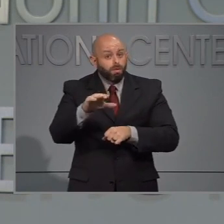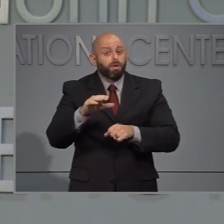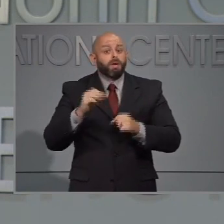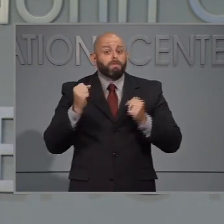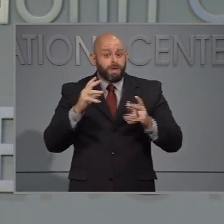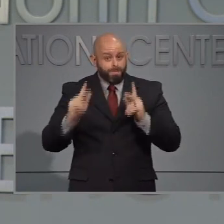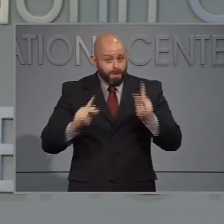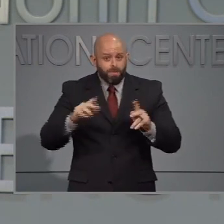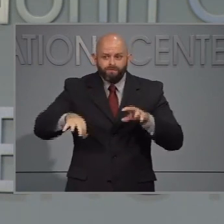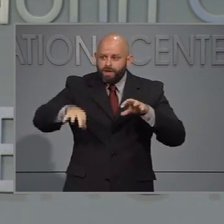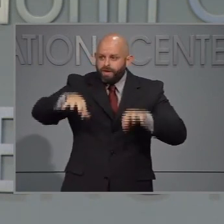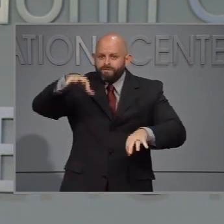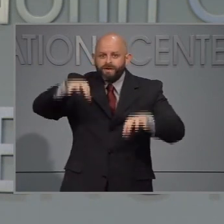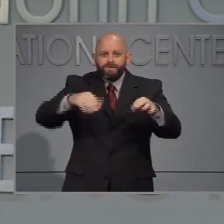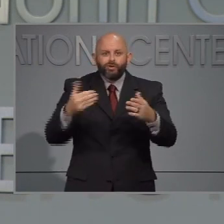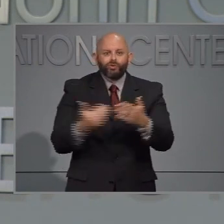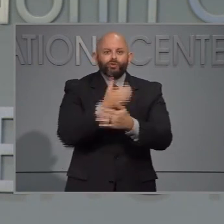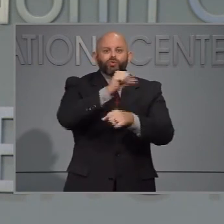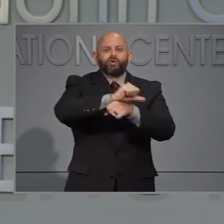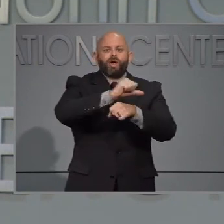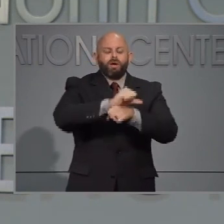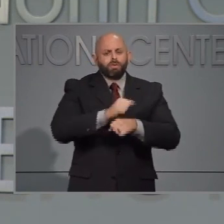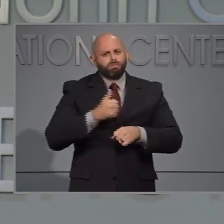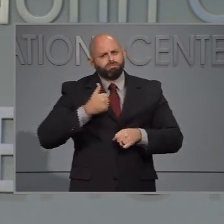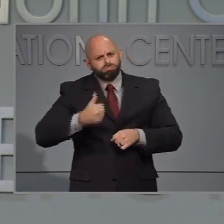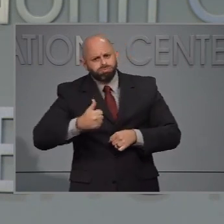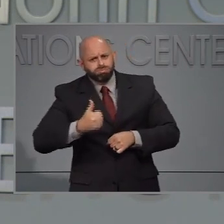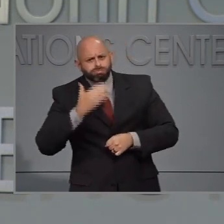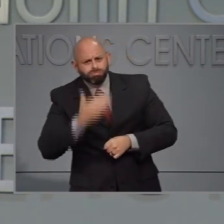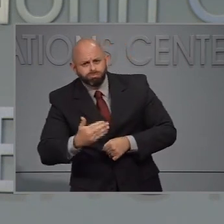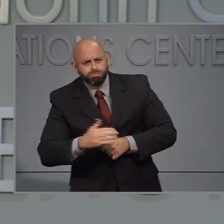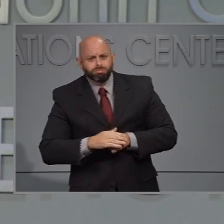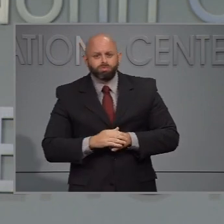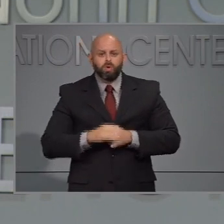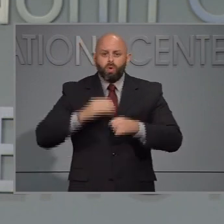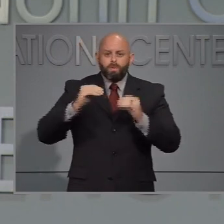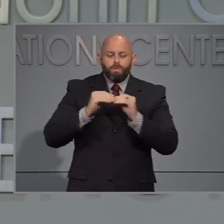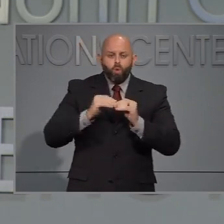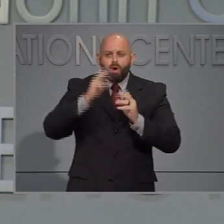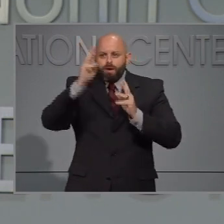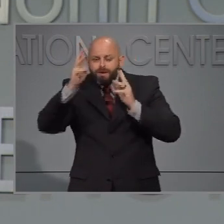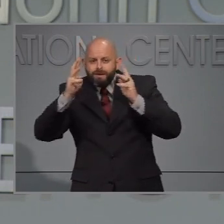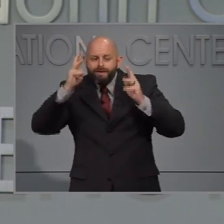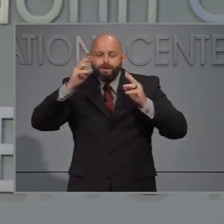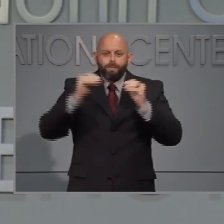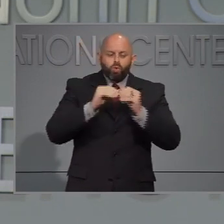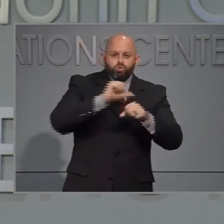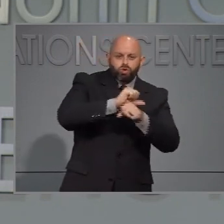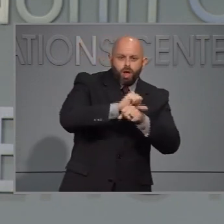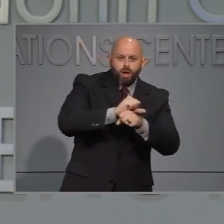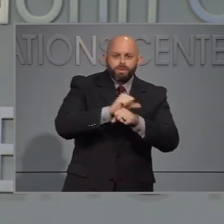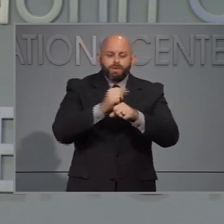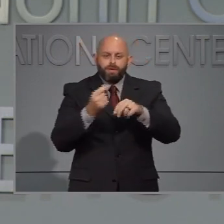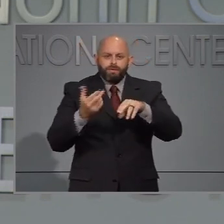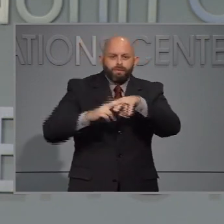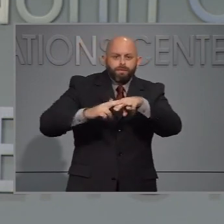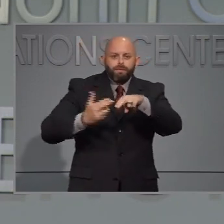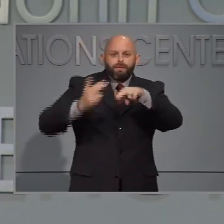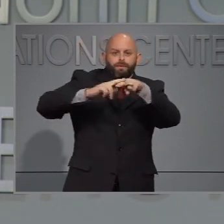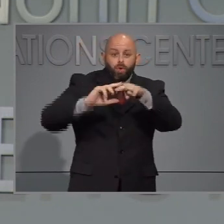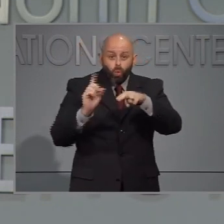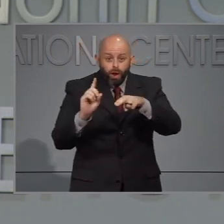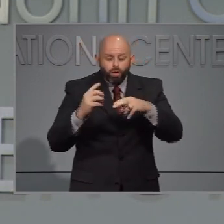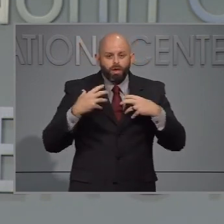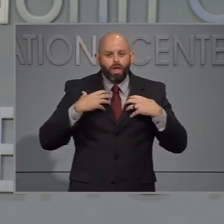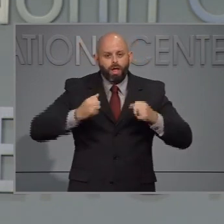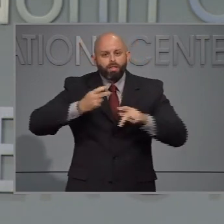crisis, and we're seeing more jobs being created in the healthcare arena. We have